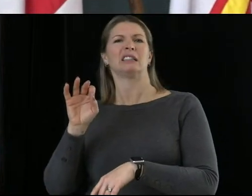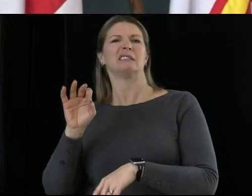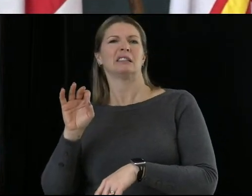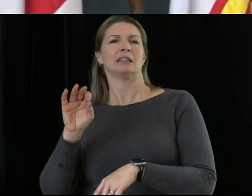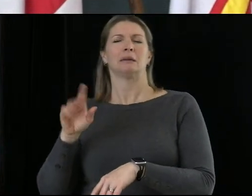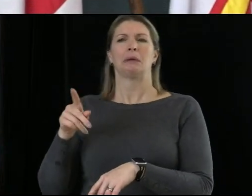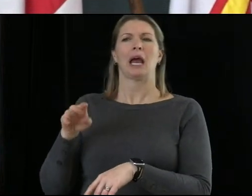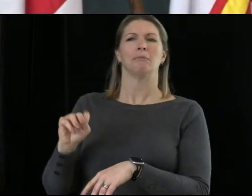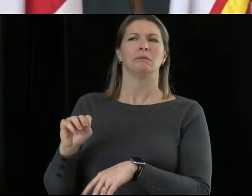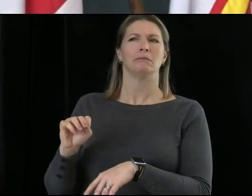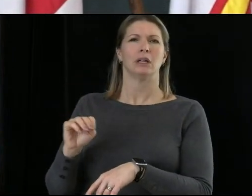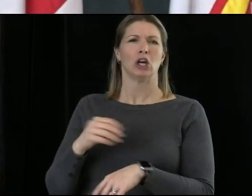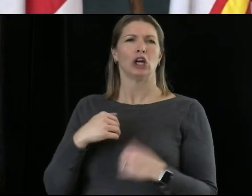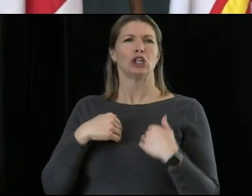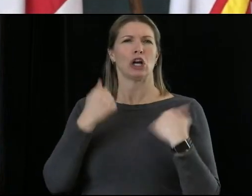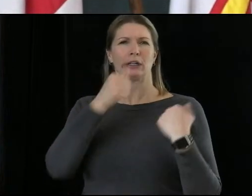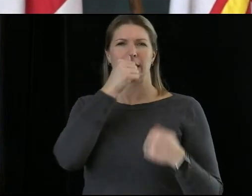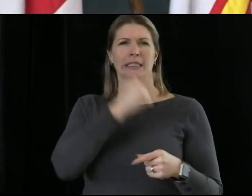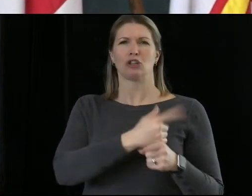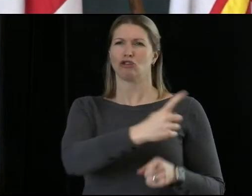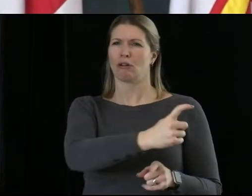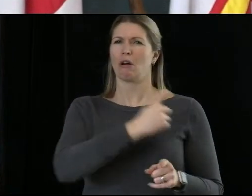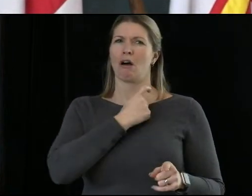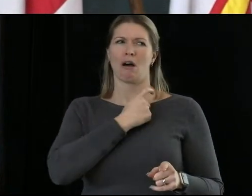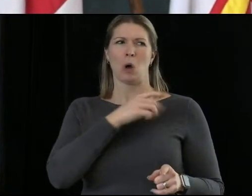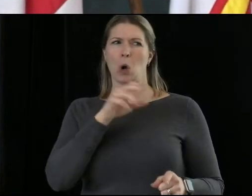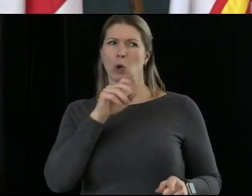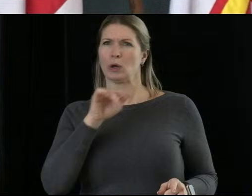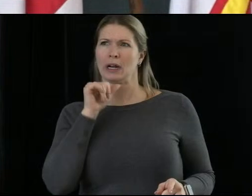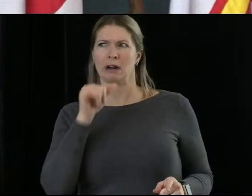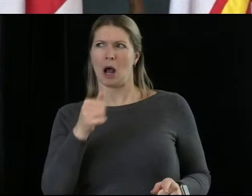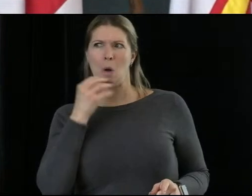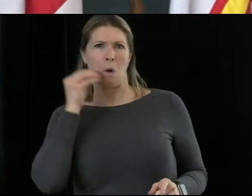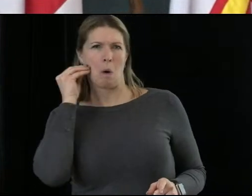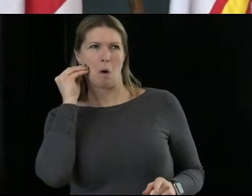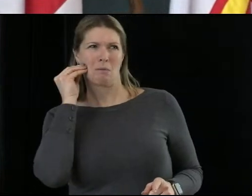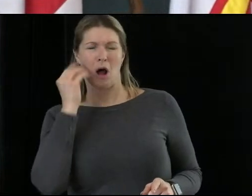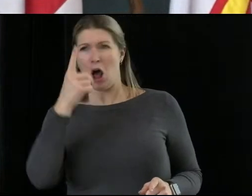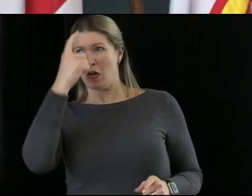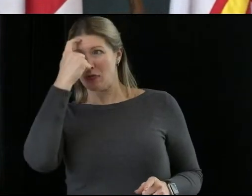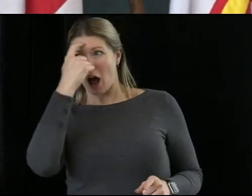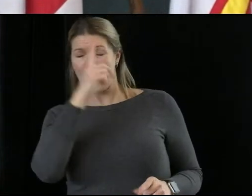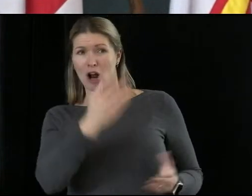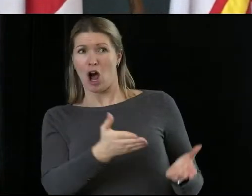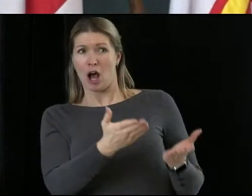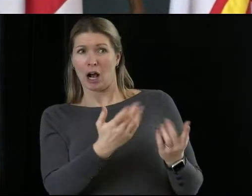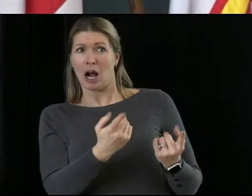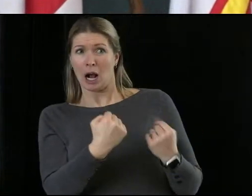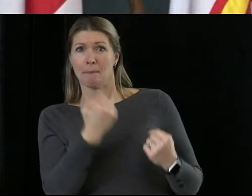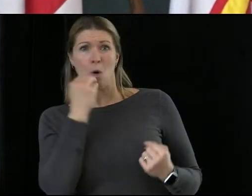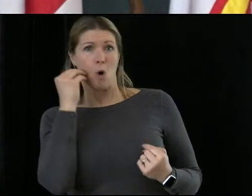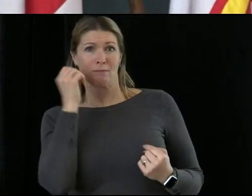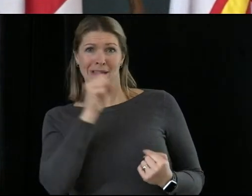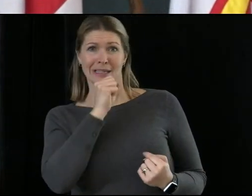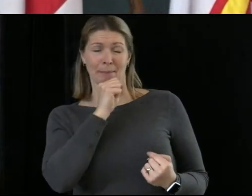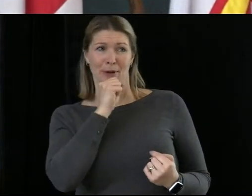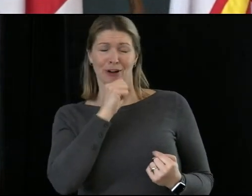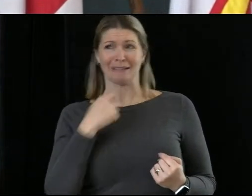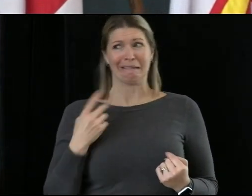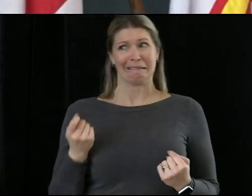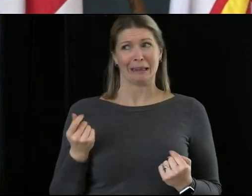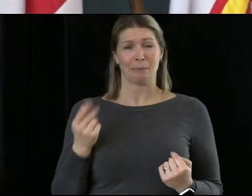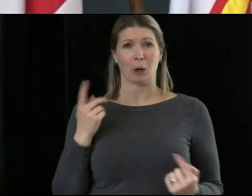not home. And she was supposed to be home. I was coming home with supper and kind of worried.